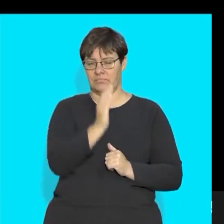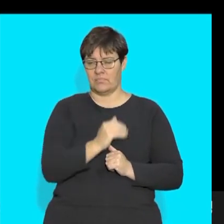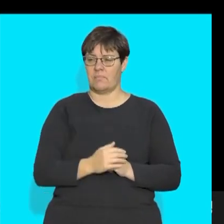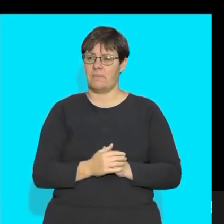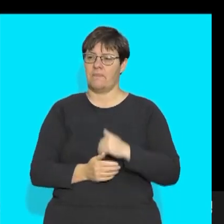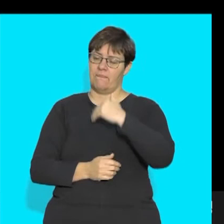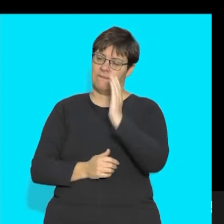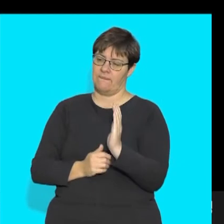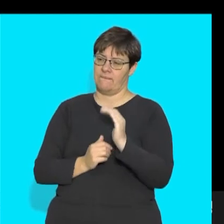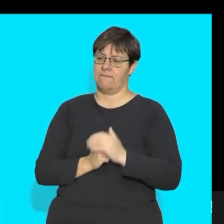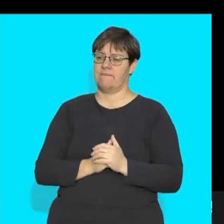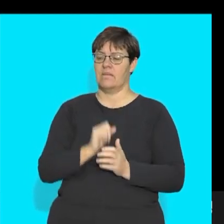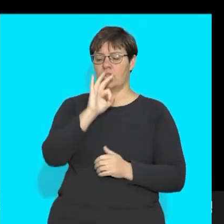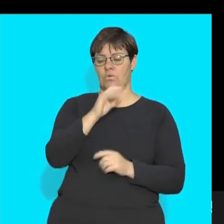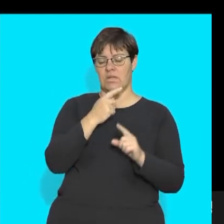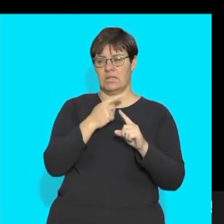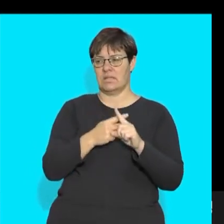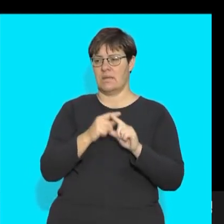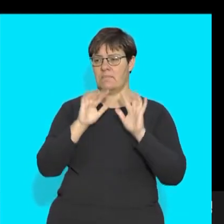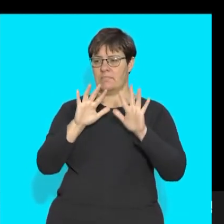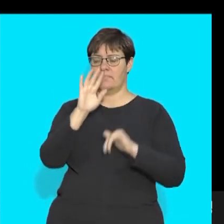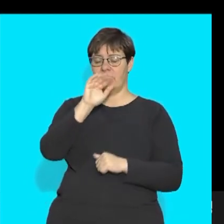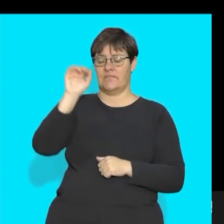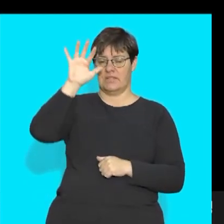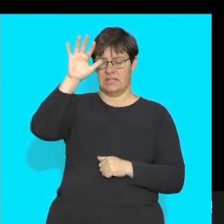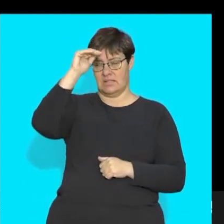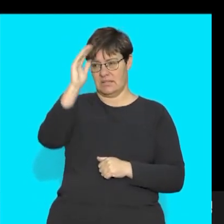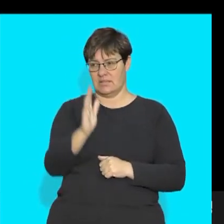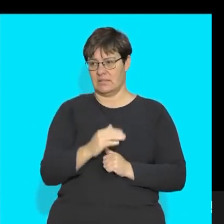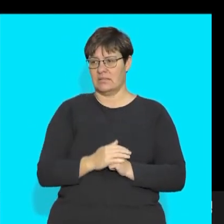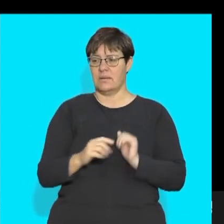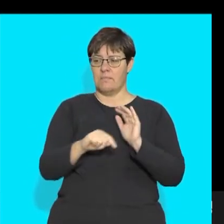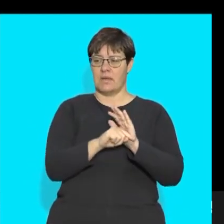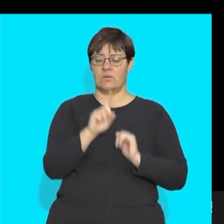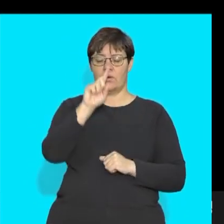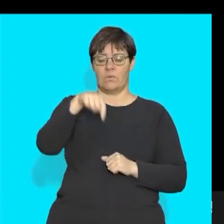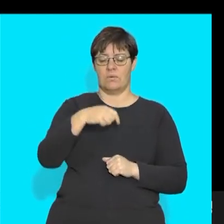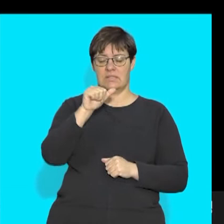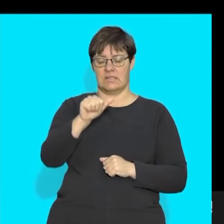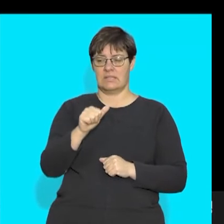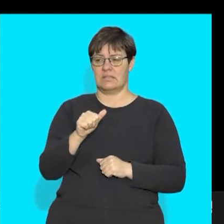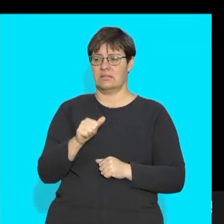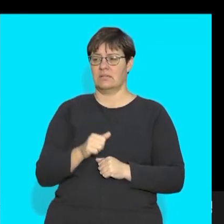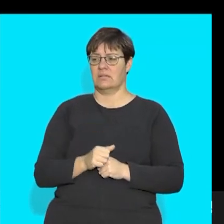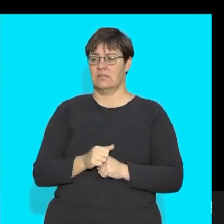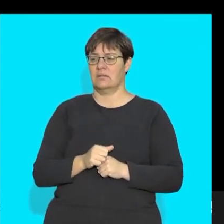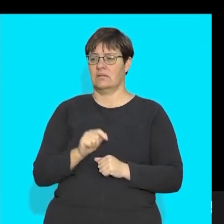times 3 to the 15 minus 1.6 to the